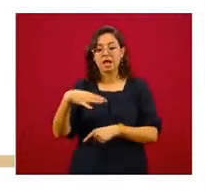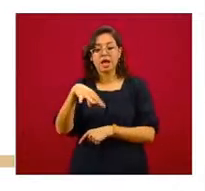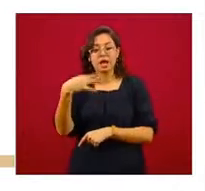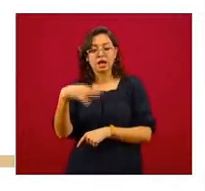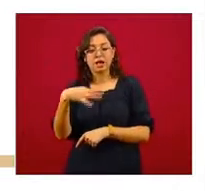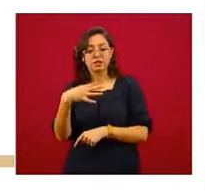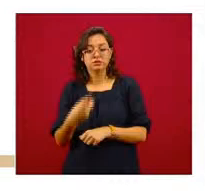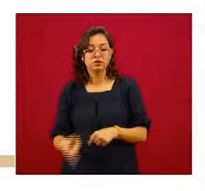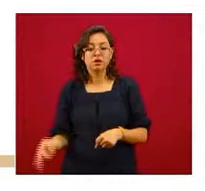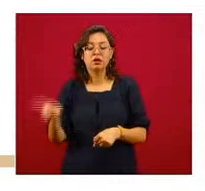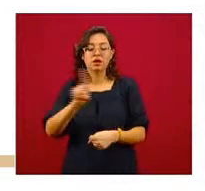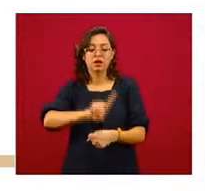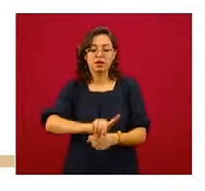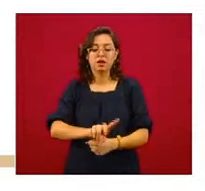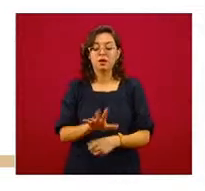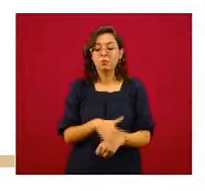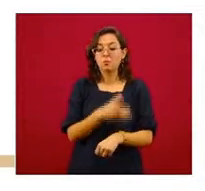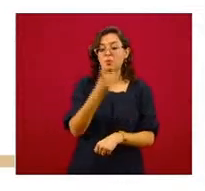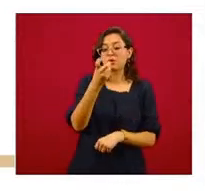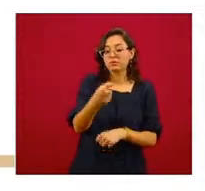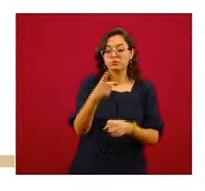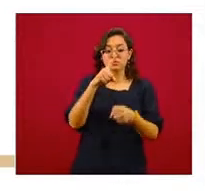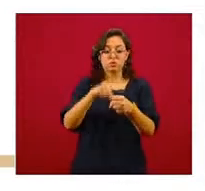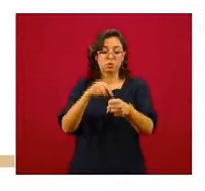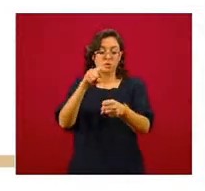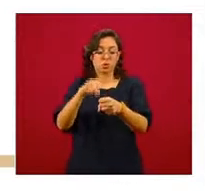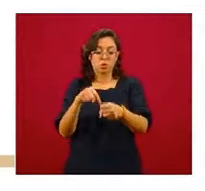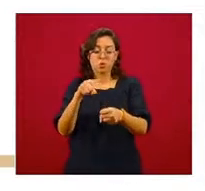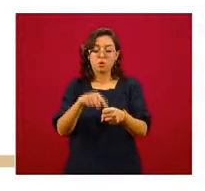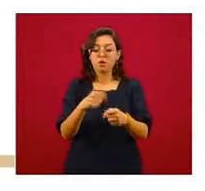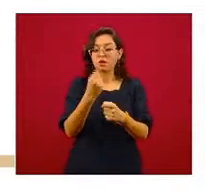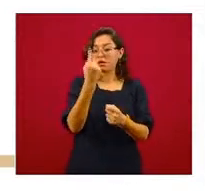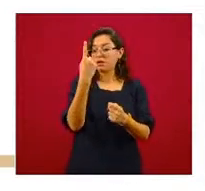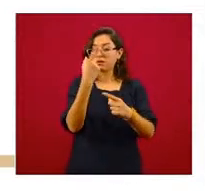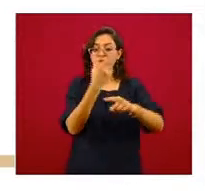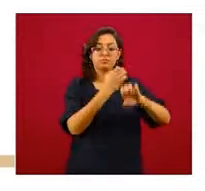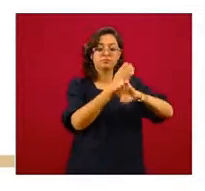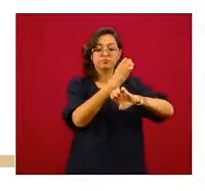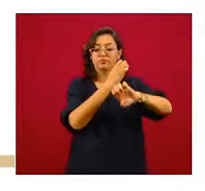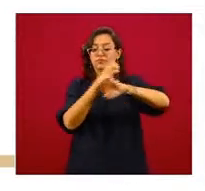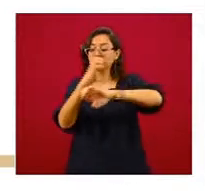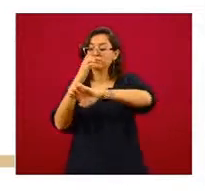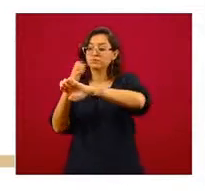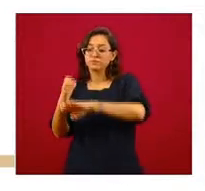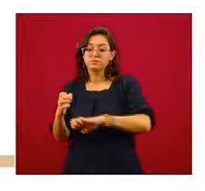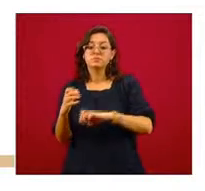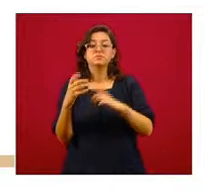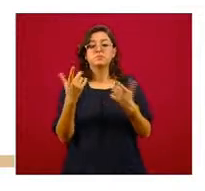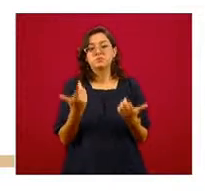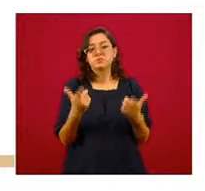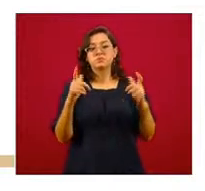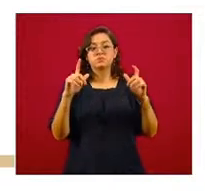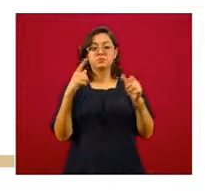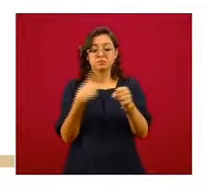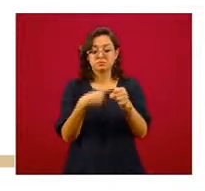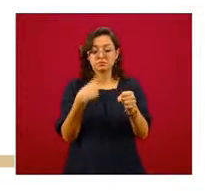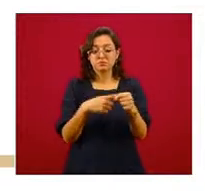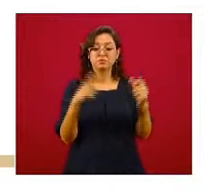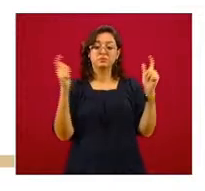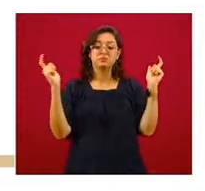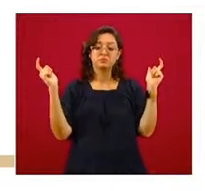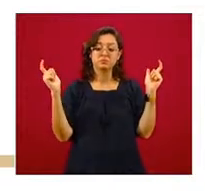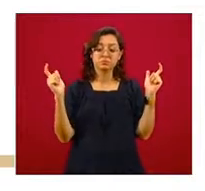showing the last 14 days. Hence, the colors of the states